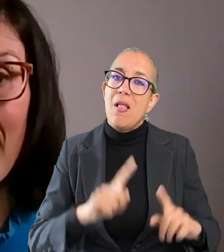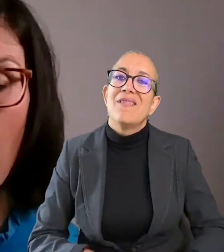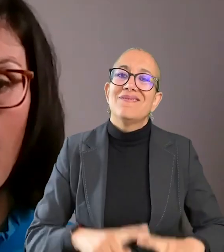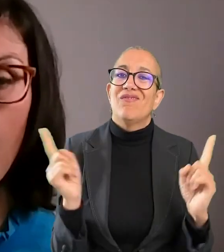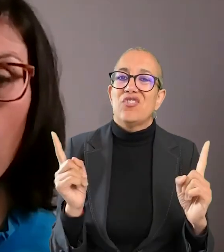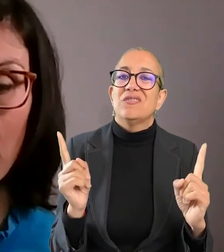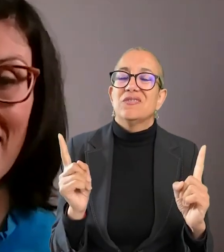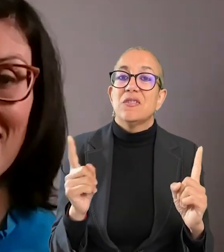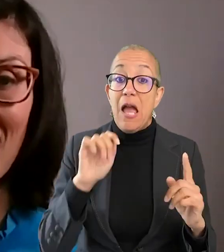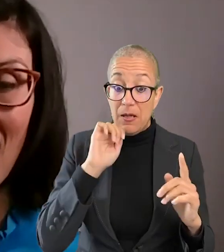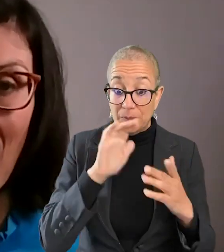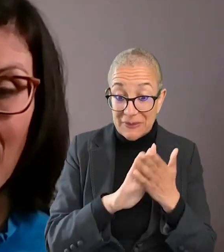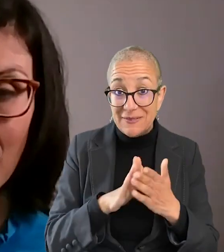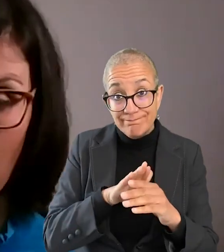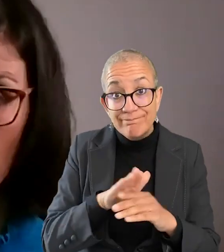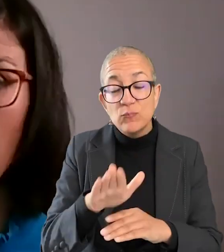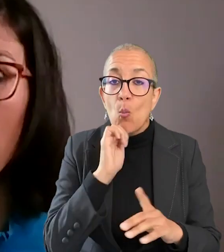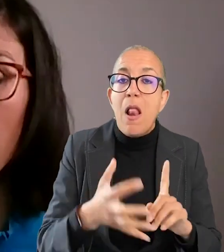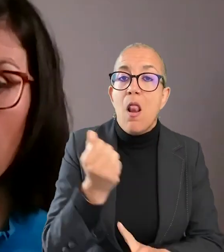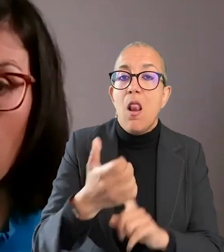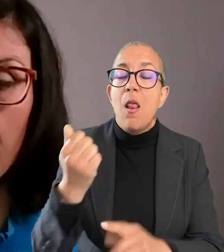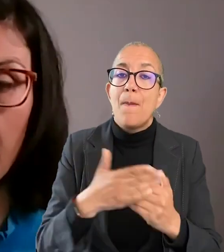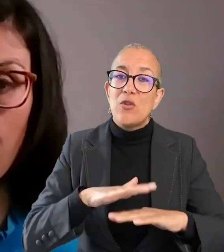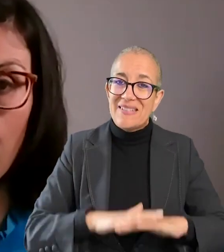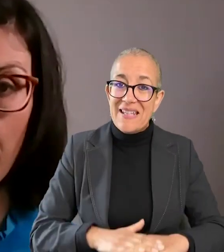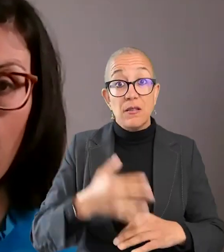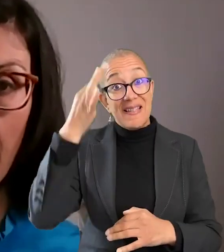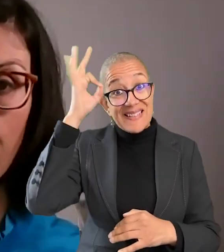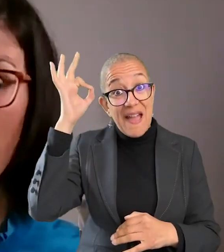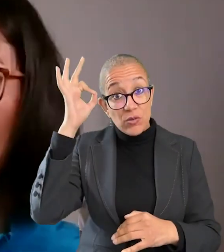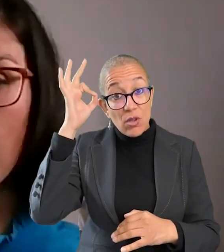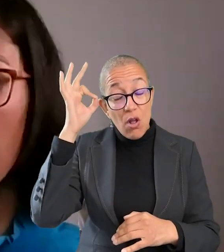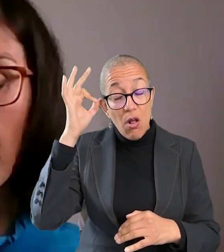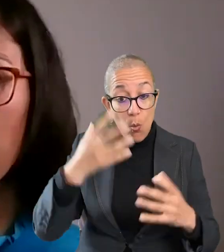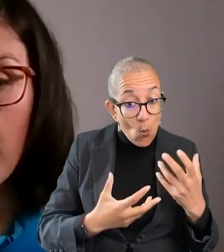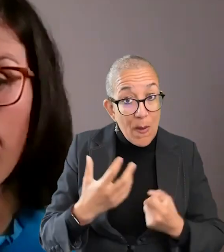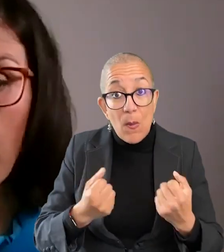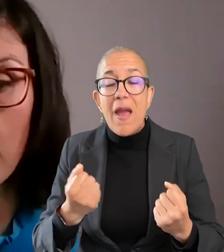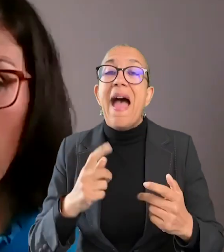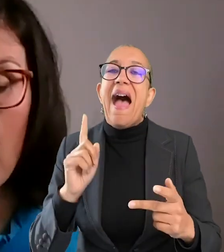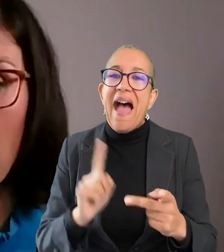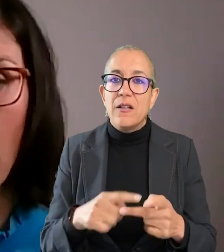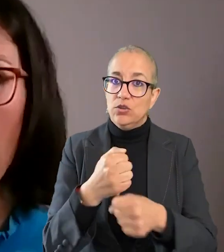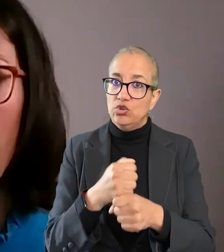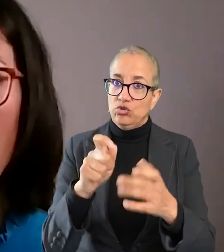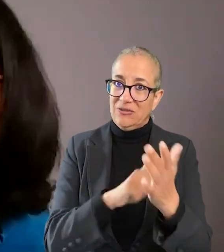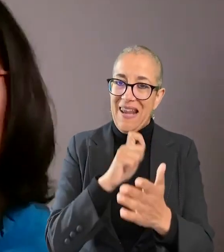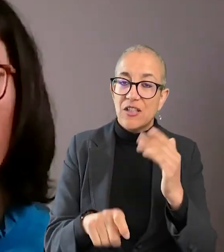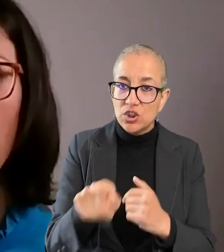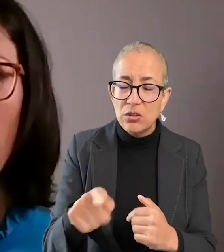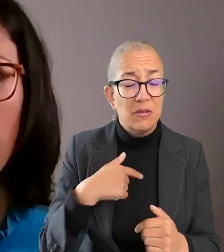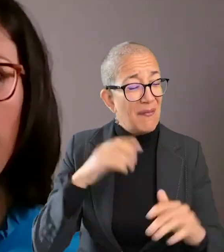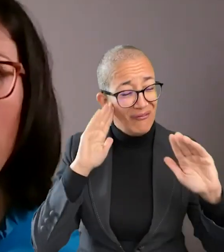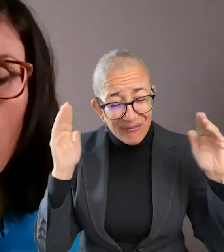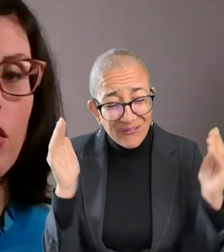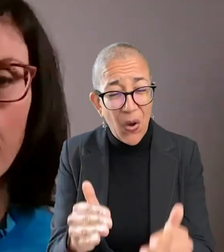to winning more seats at council level, but also at the next general election. And that's what I'm relentlessly focused on. My own